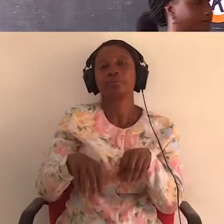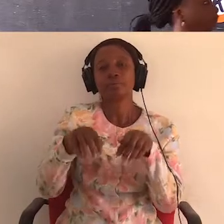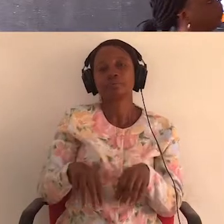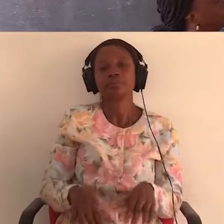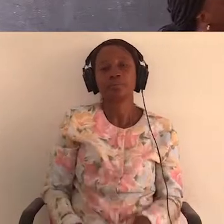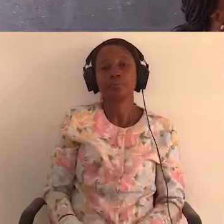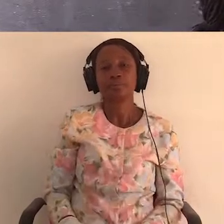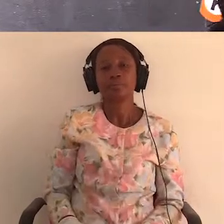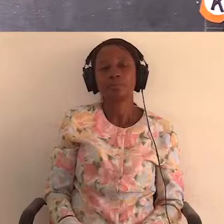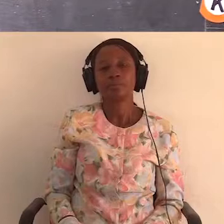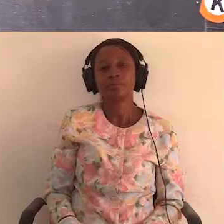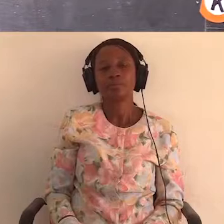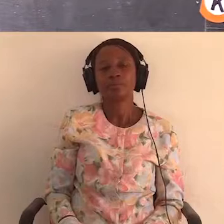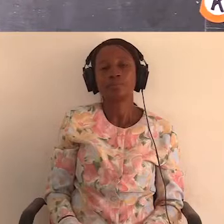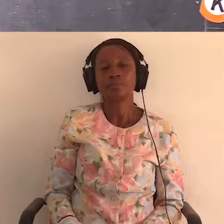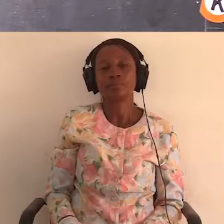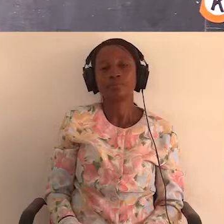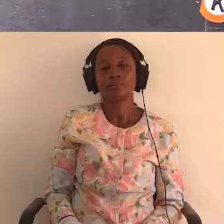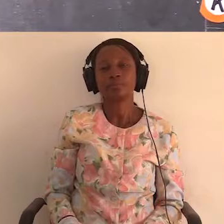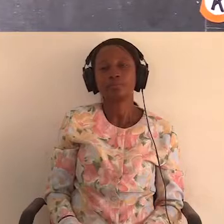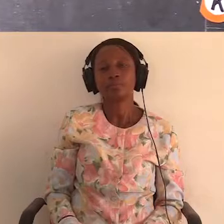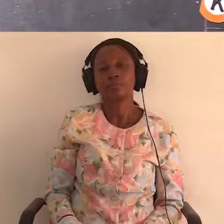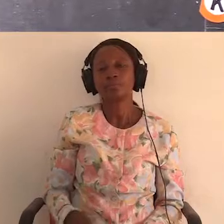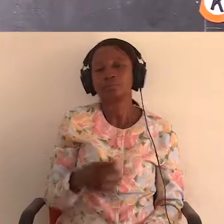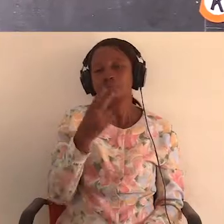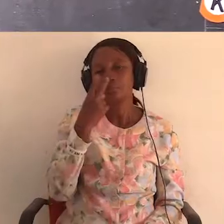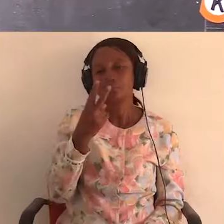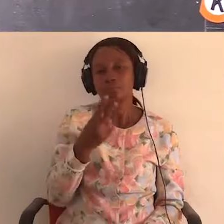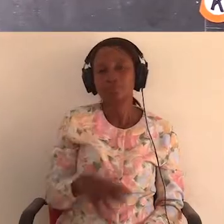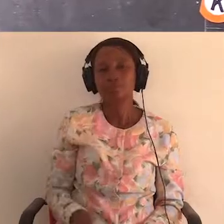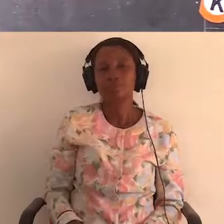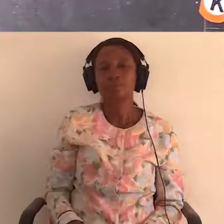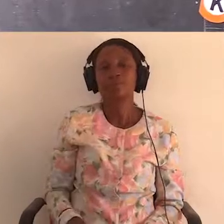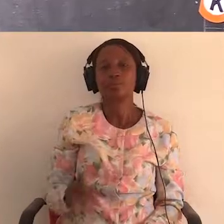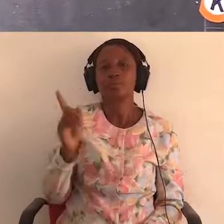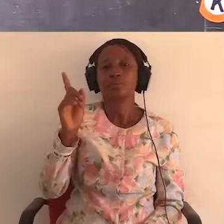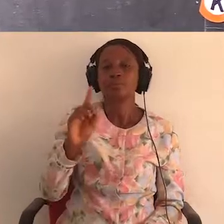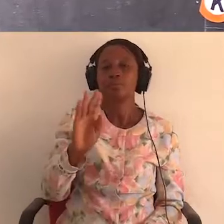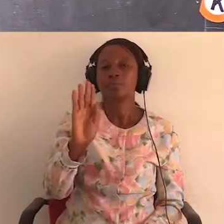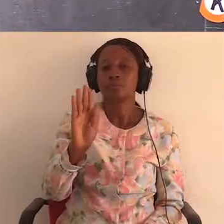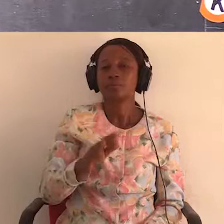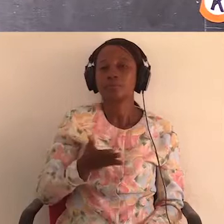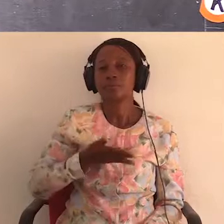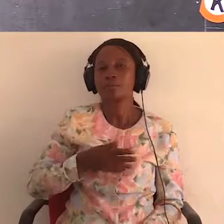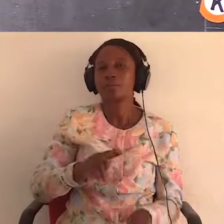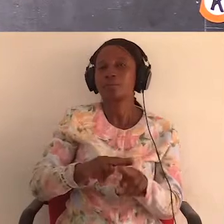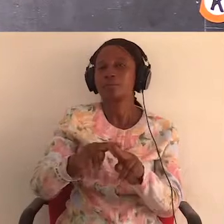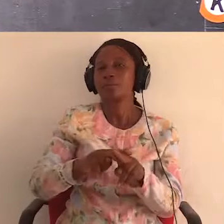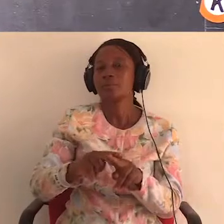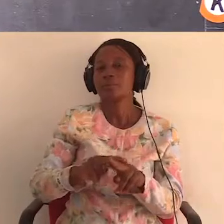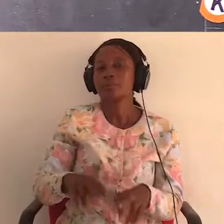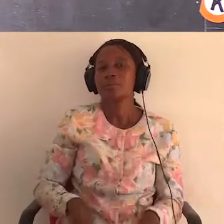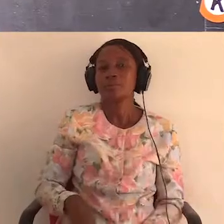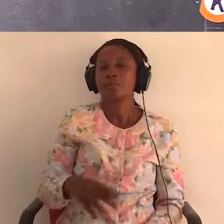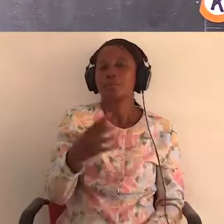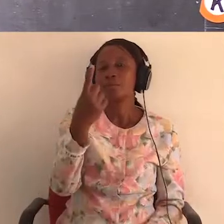dog. And then we look at these ones too. We have what color here? Green color. And then we